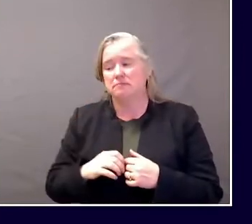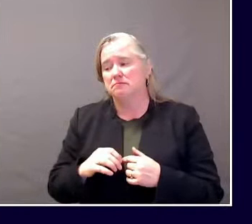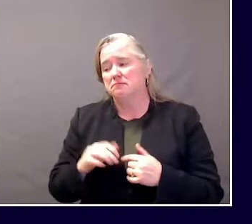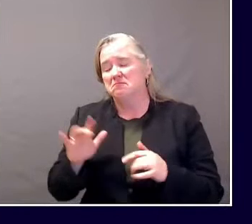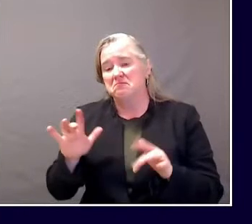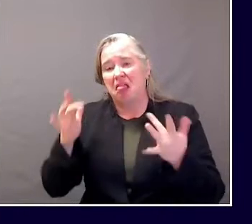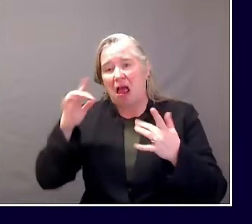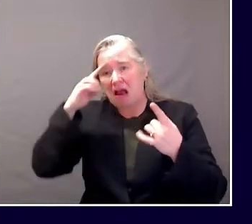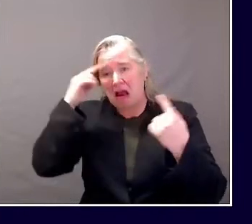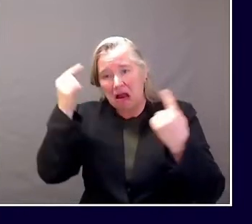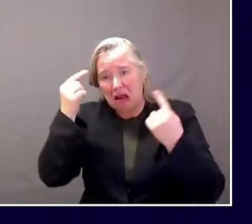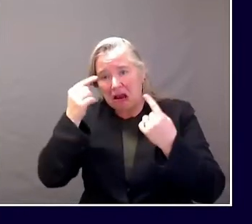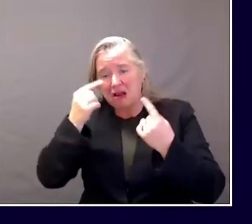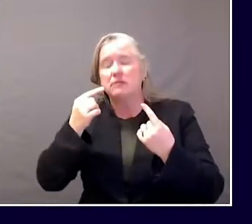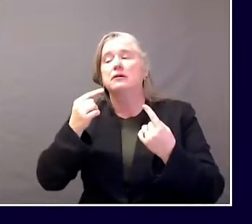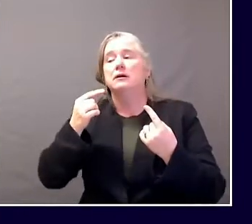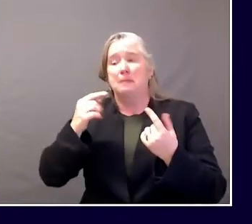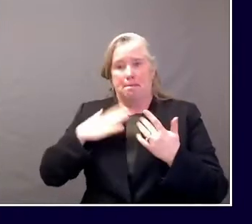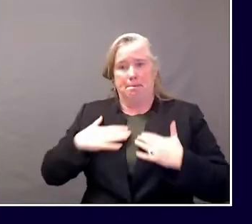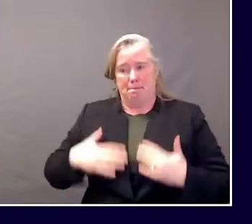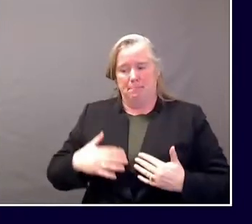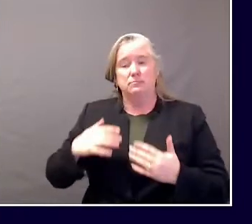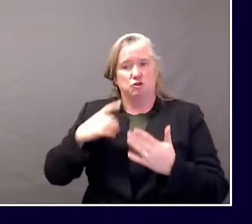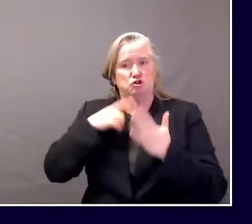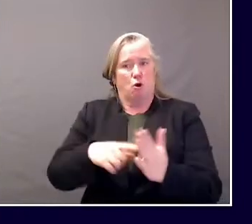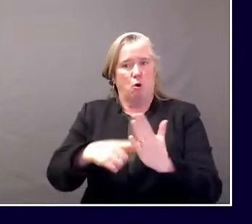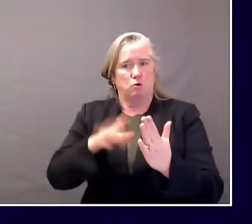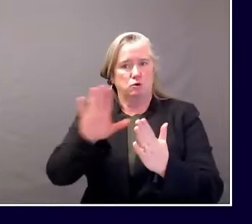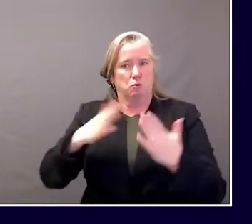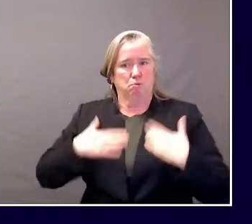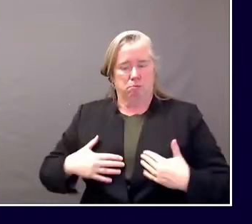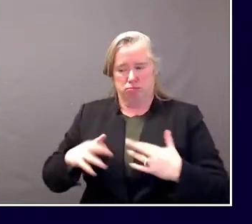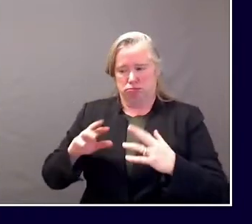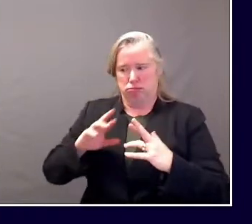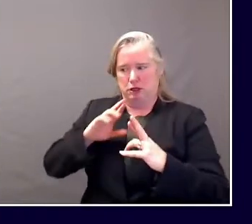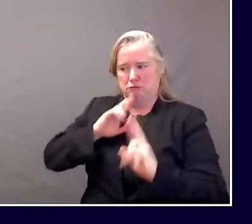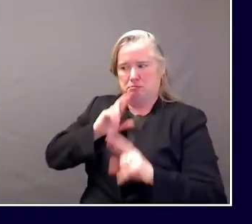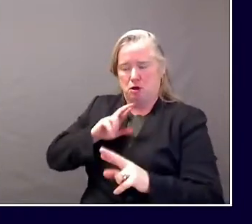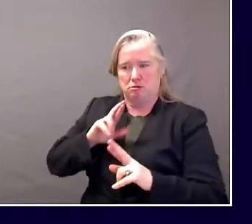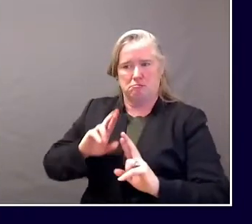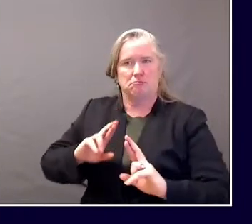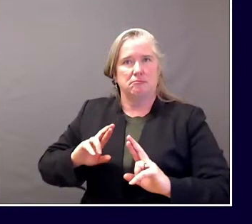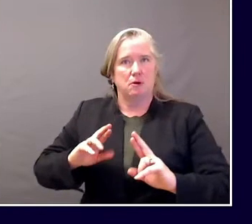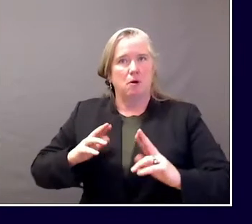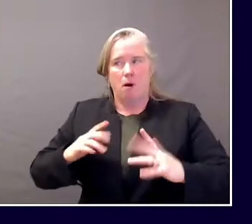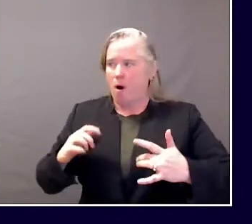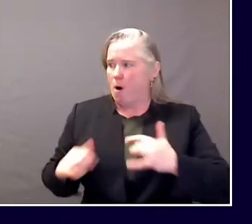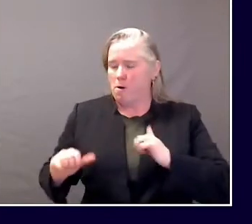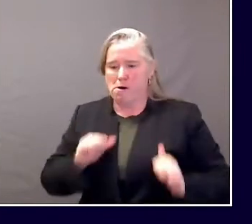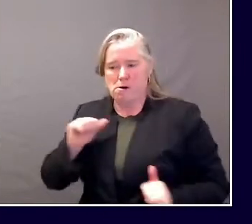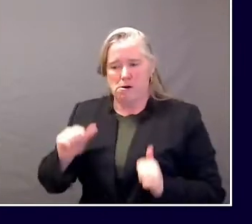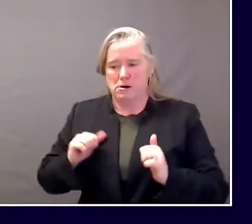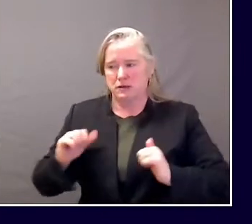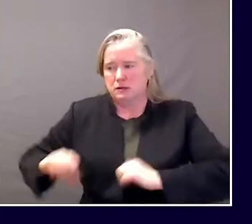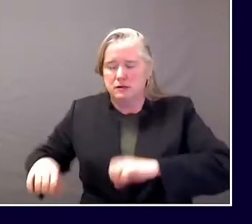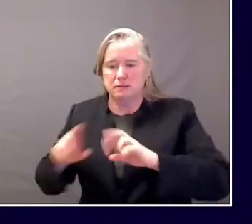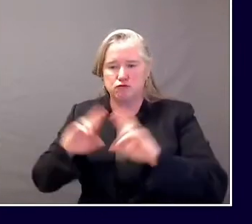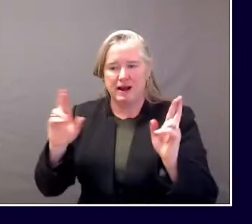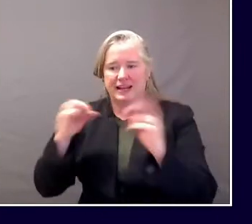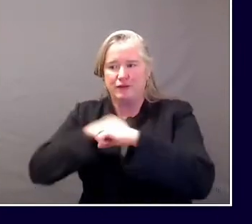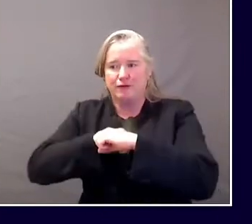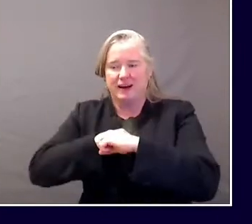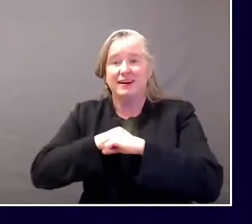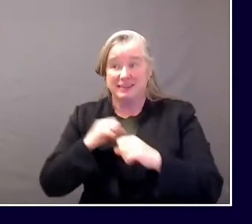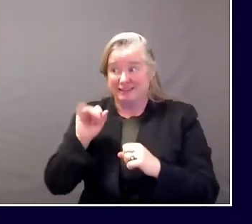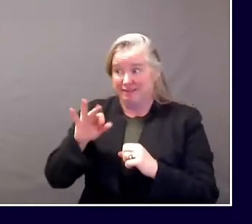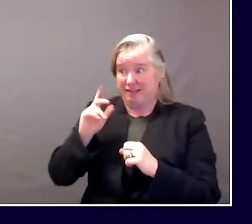is evidence that your body's immune system is responding to the vaccine and getting ready so that if you see the